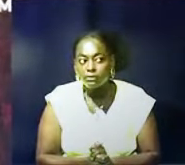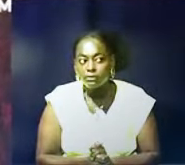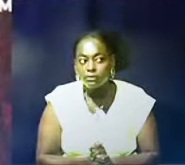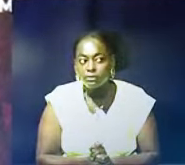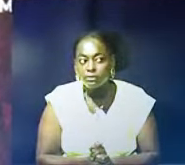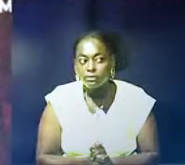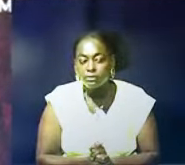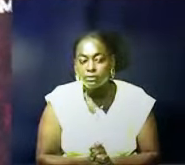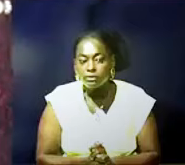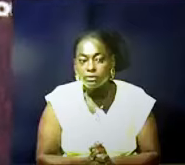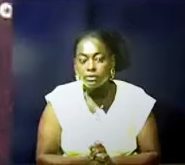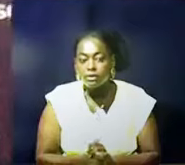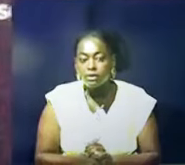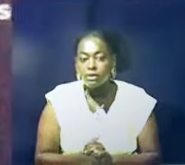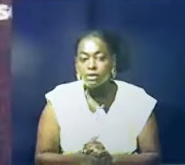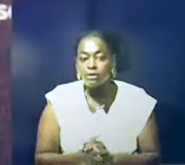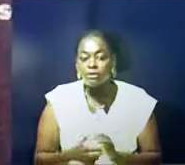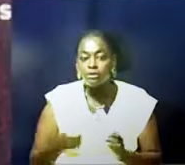together?